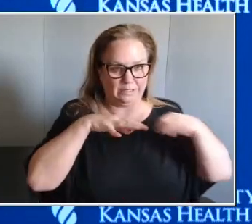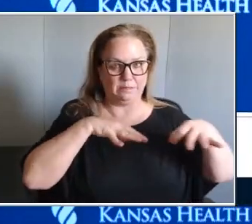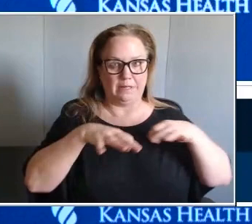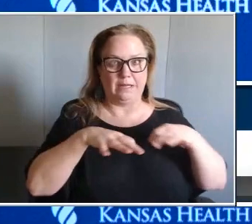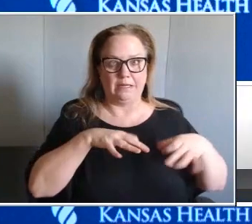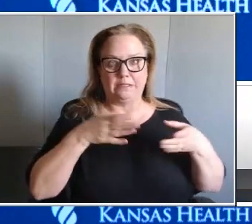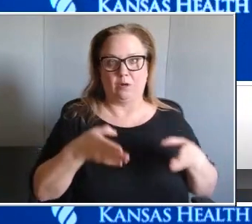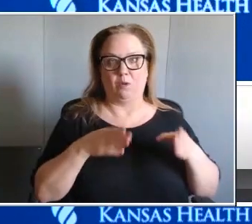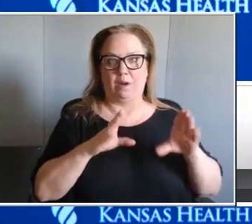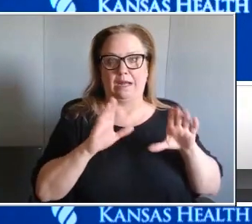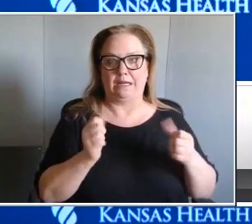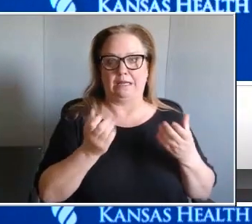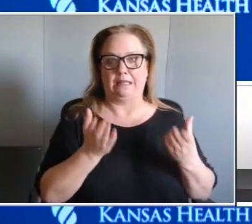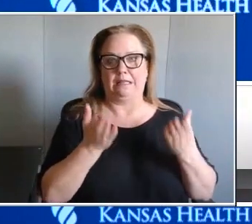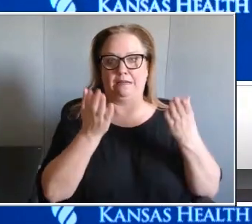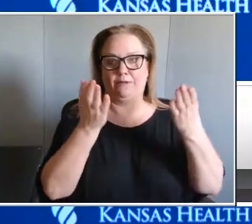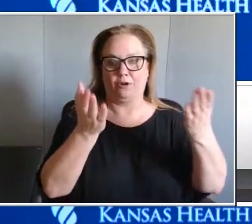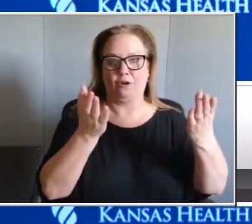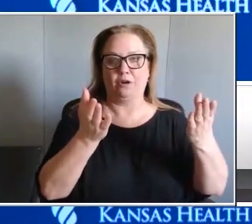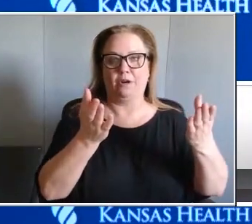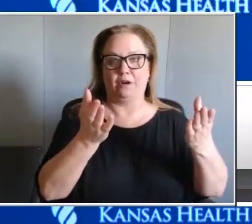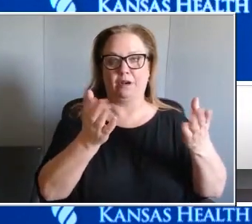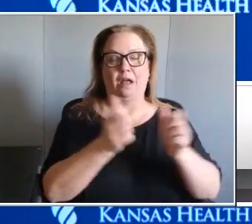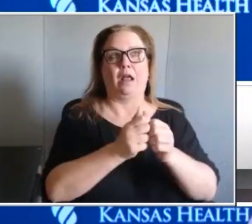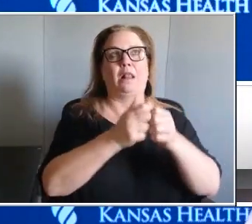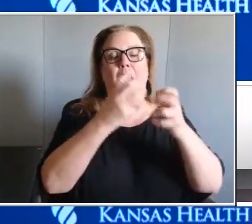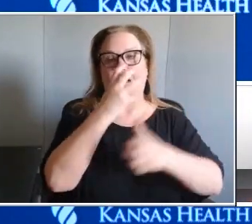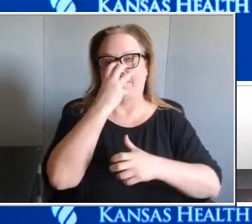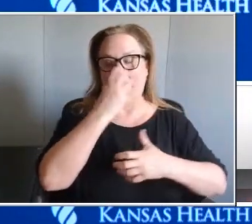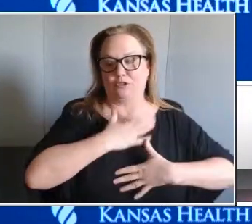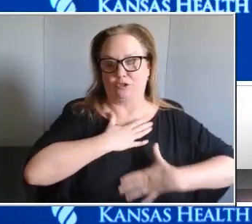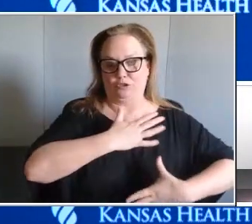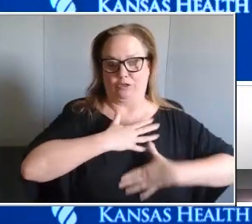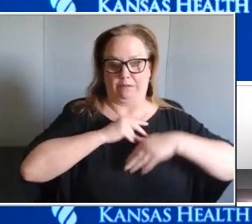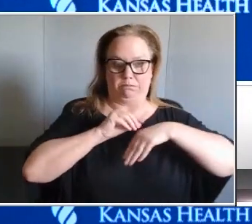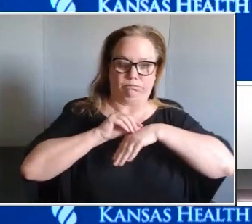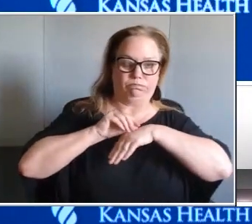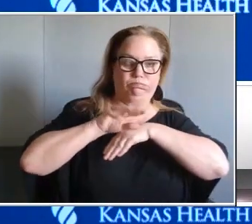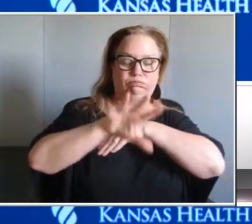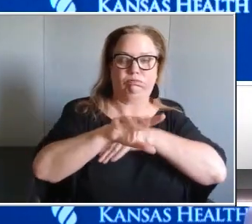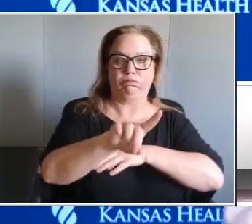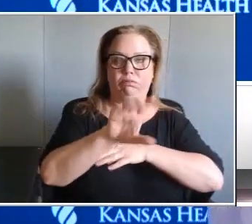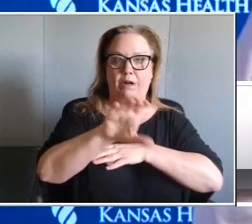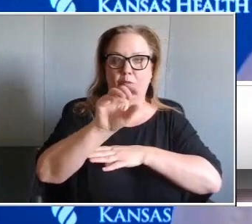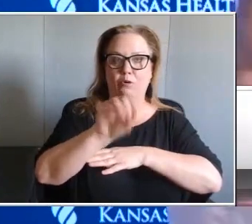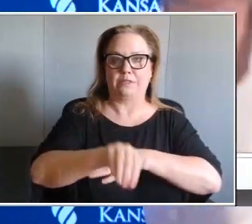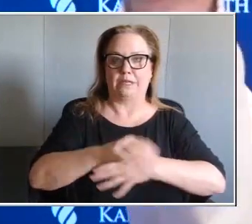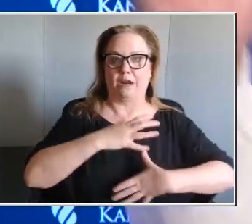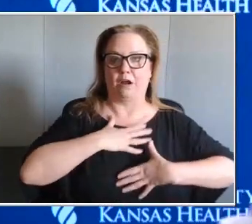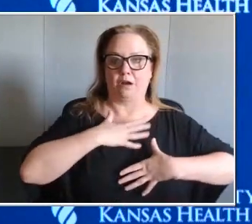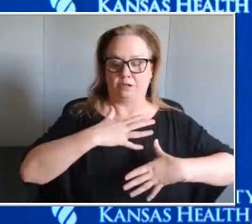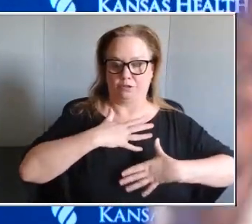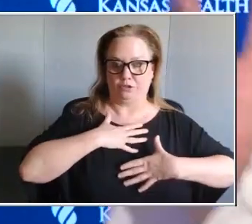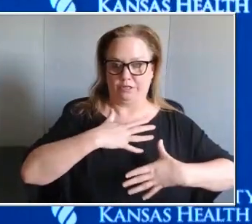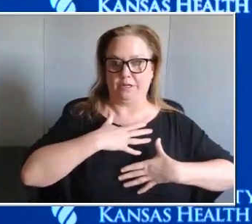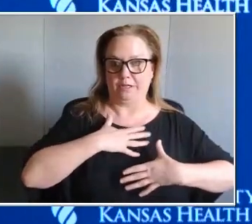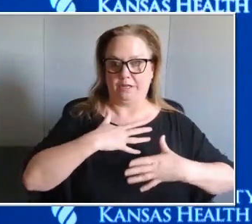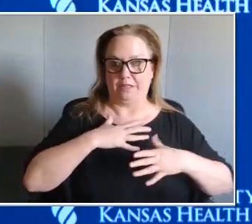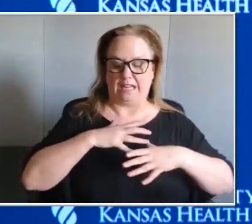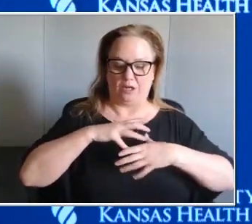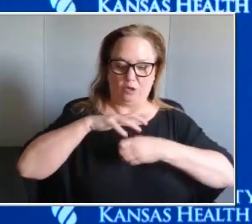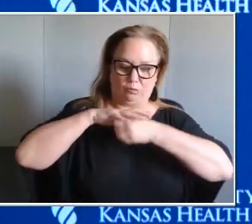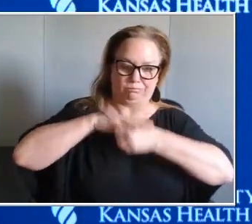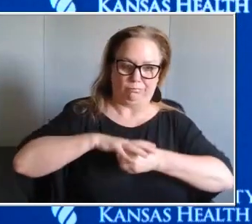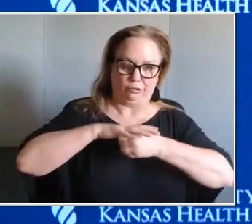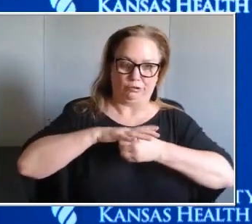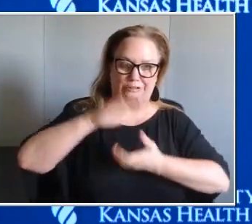to deliver, if you want to think about it, massive amounts of oxygen by giving patients 100% oxygen under pressure. So it's like you're squeezing more